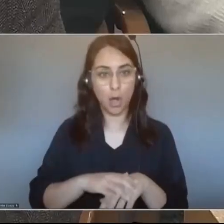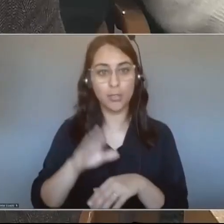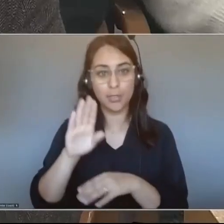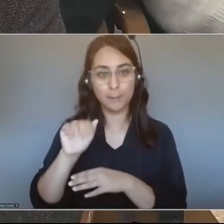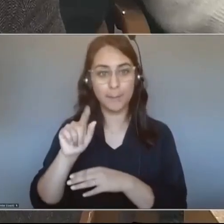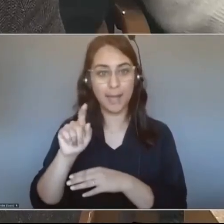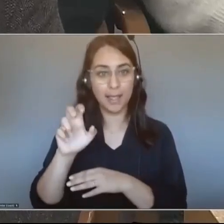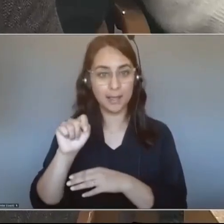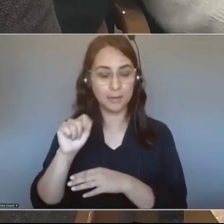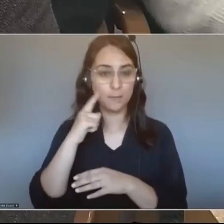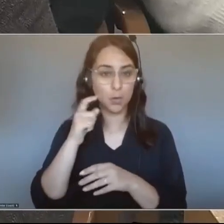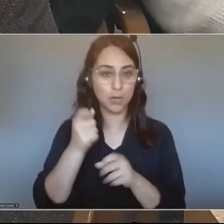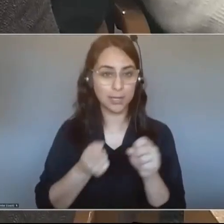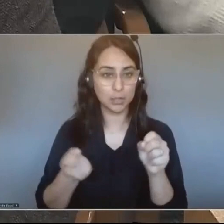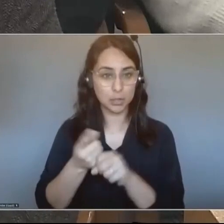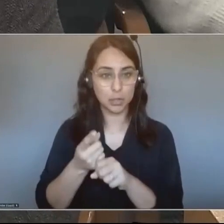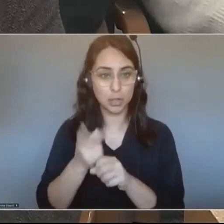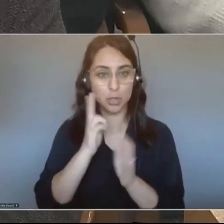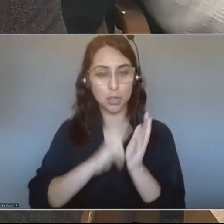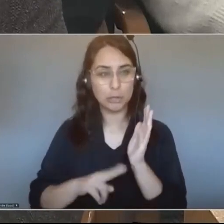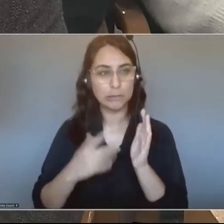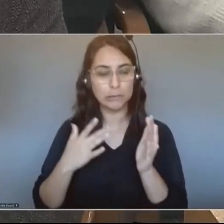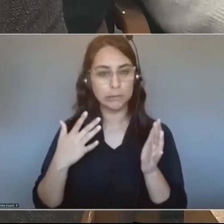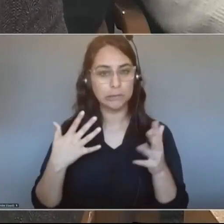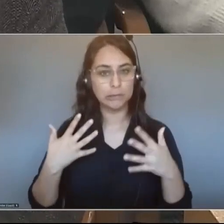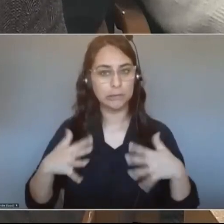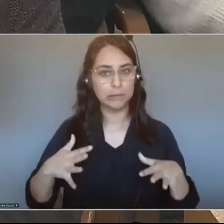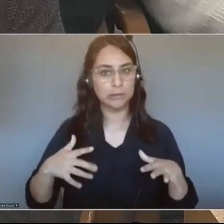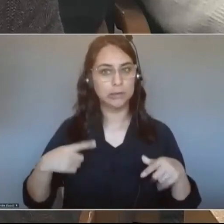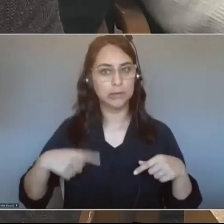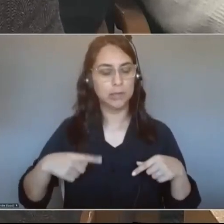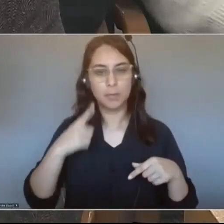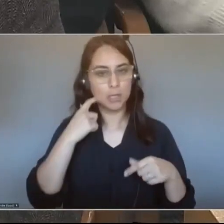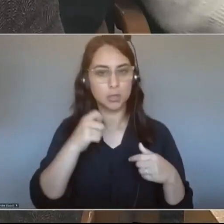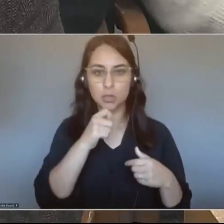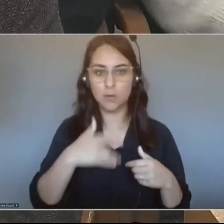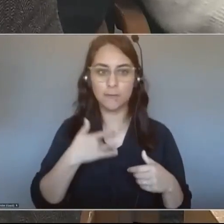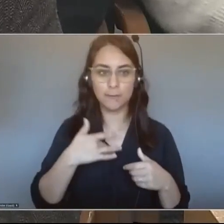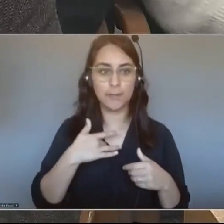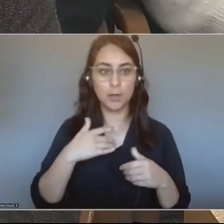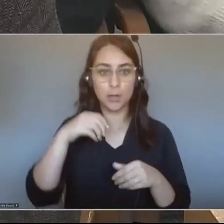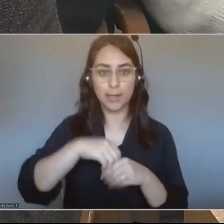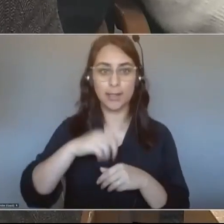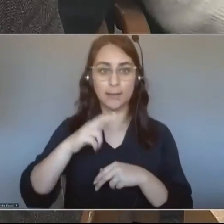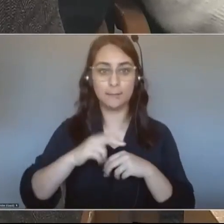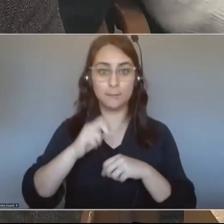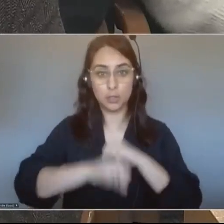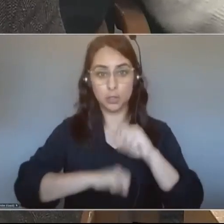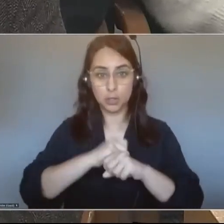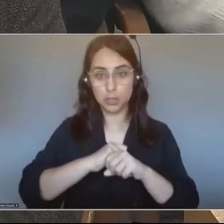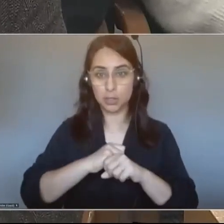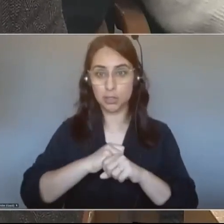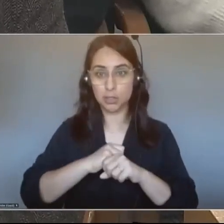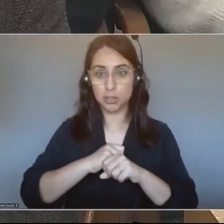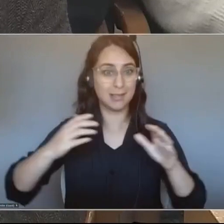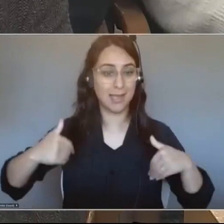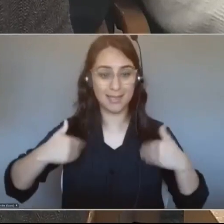clerks have angst because we don't feel that our infrastructure is in place to support that yet.